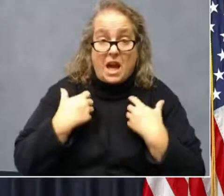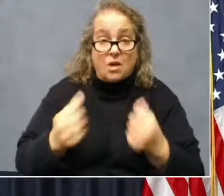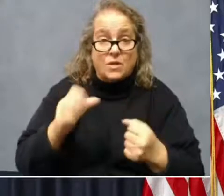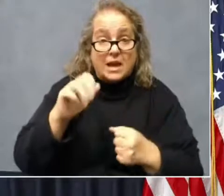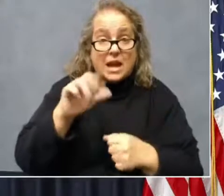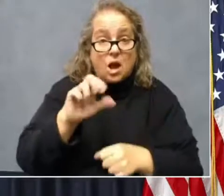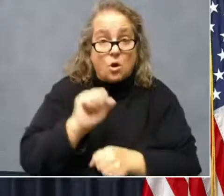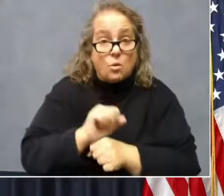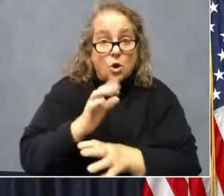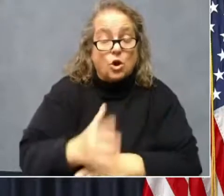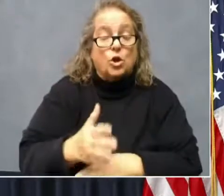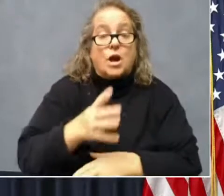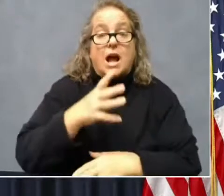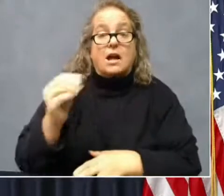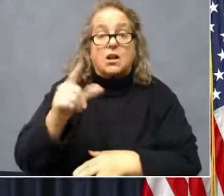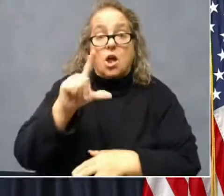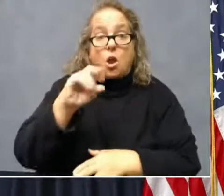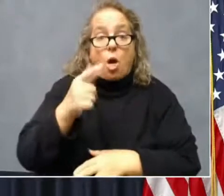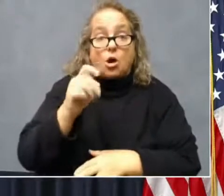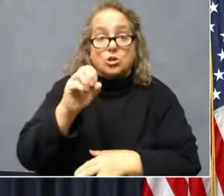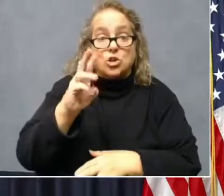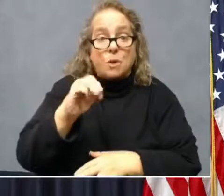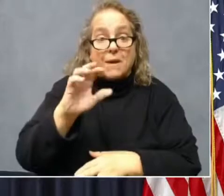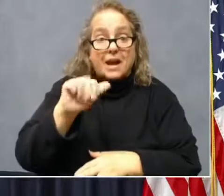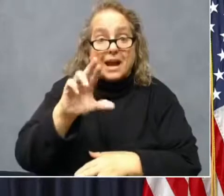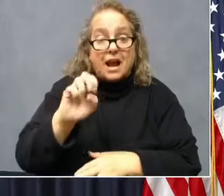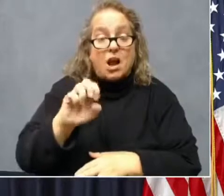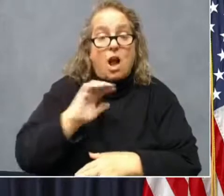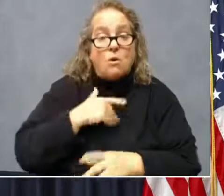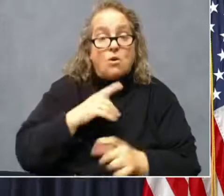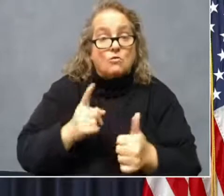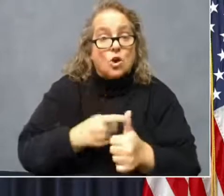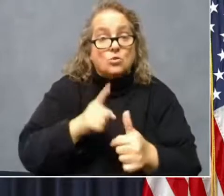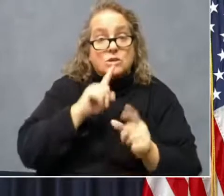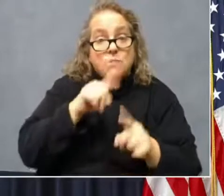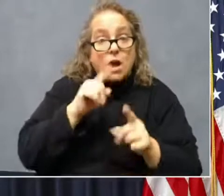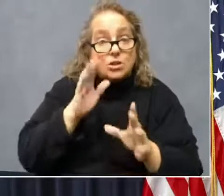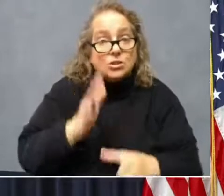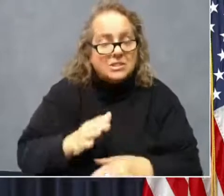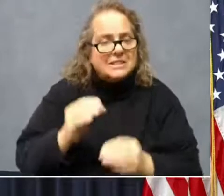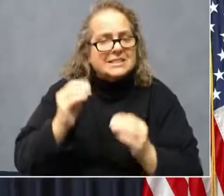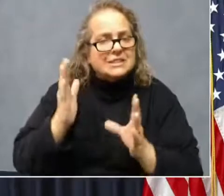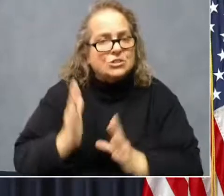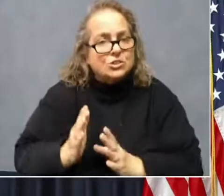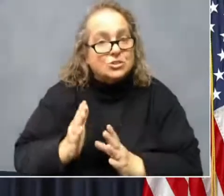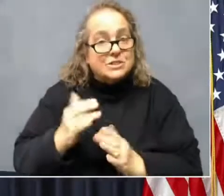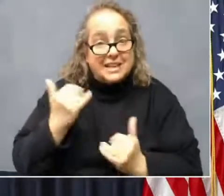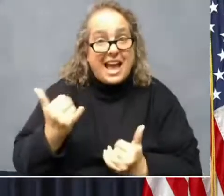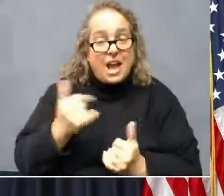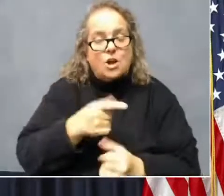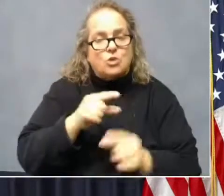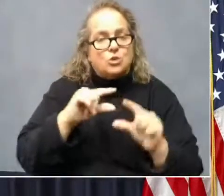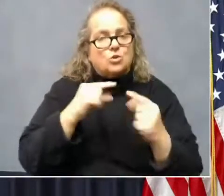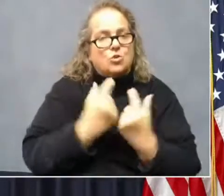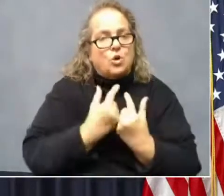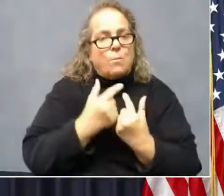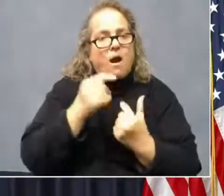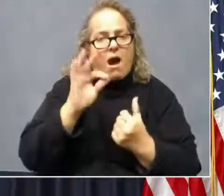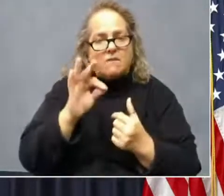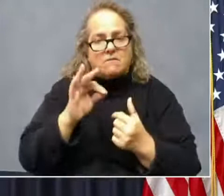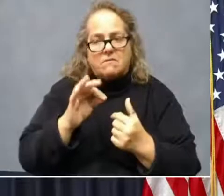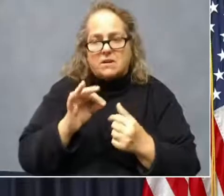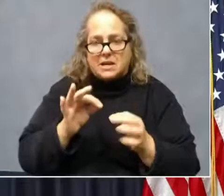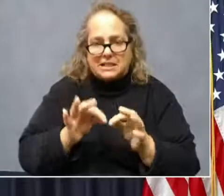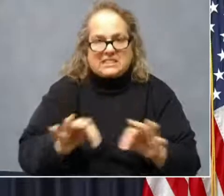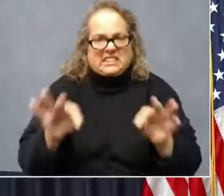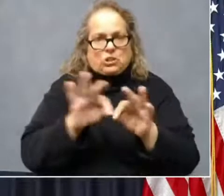first responders, our teachers, right now there's a group called essential workers, and we have so many. And